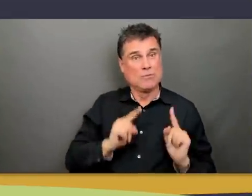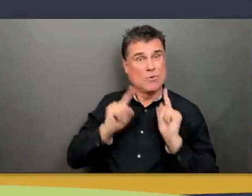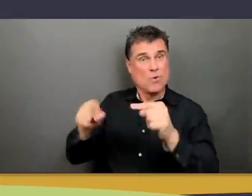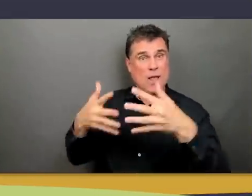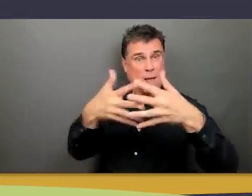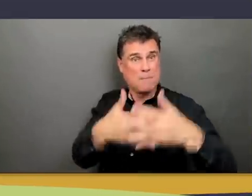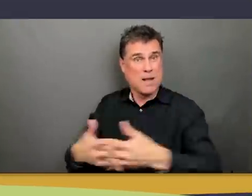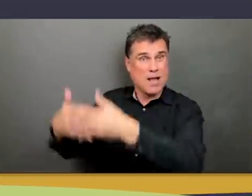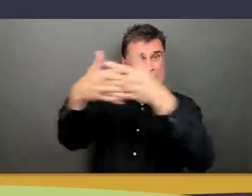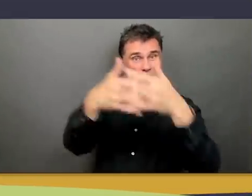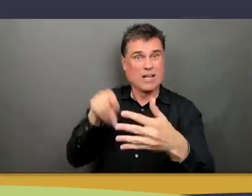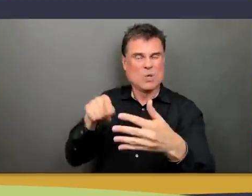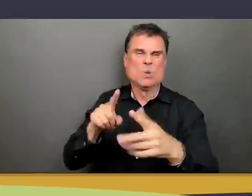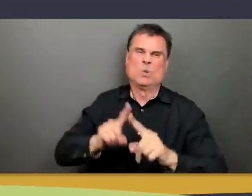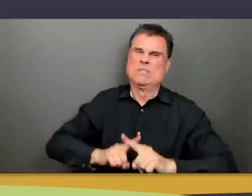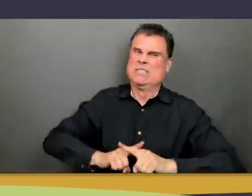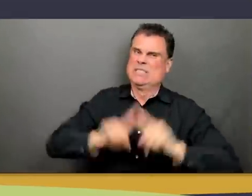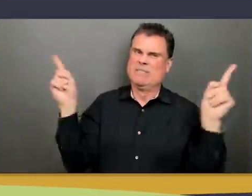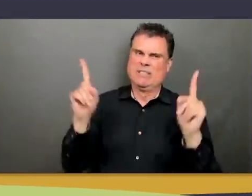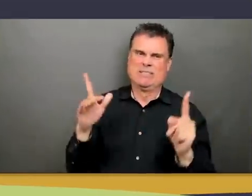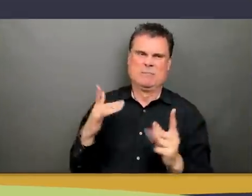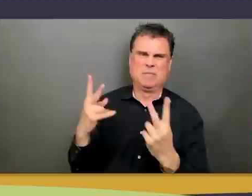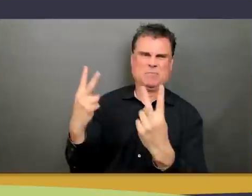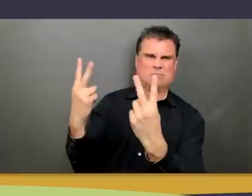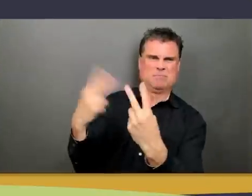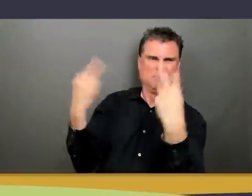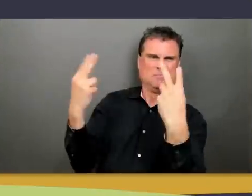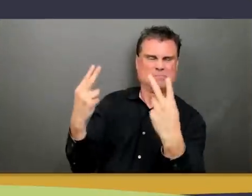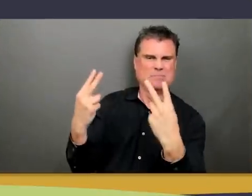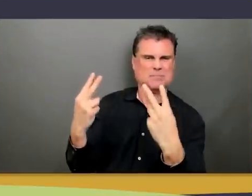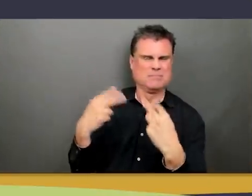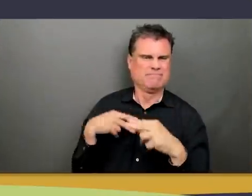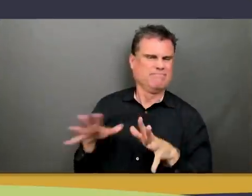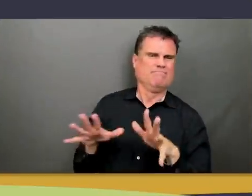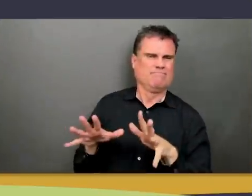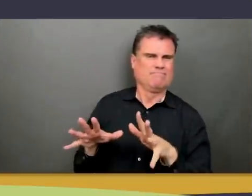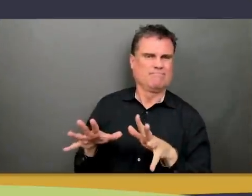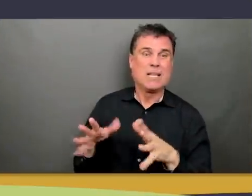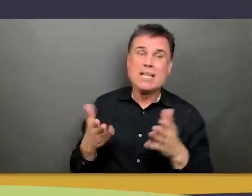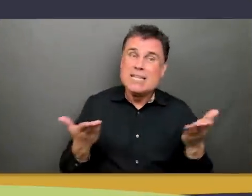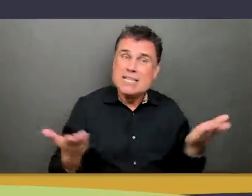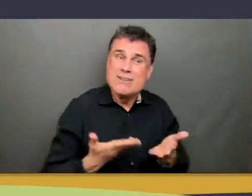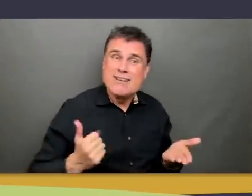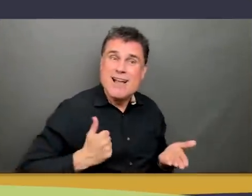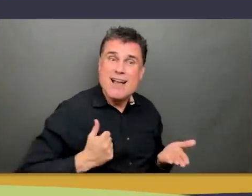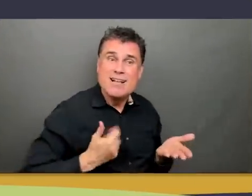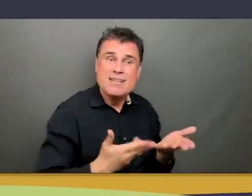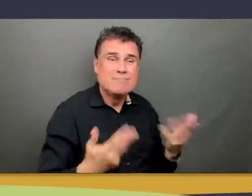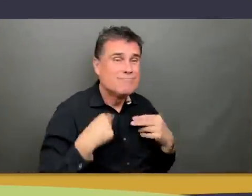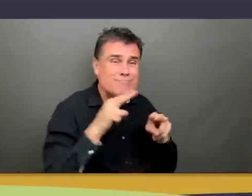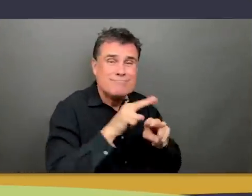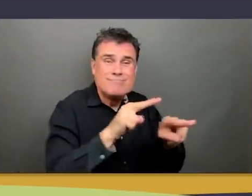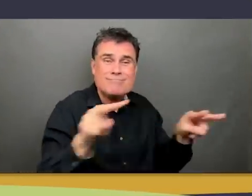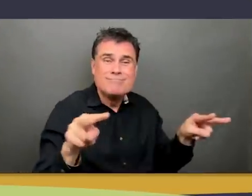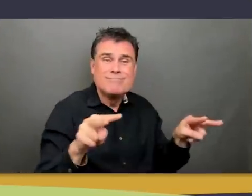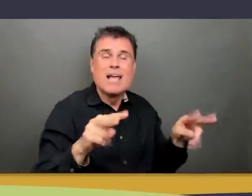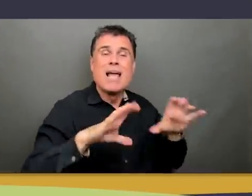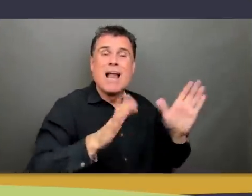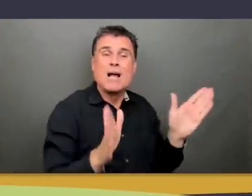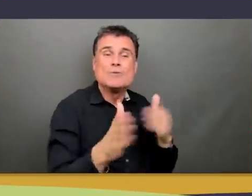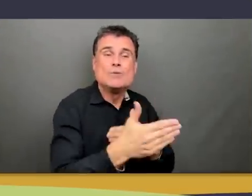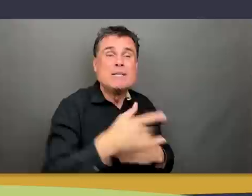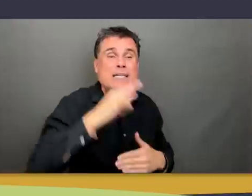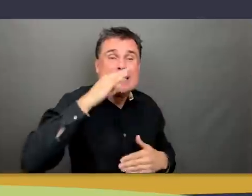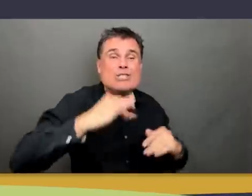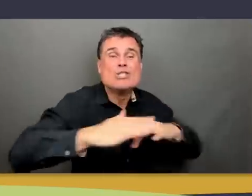from everywhere. You go to a class, you see a classroom full of kids, they don't look at each other and they don't think anything's any different than